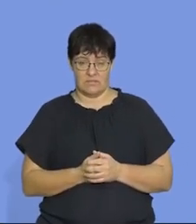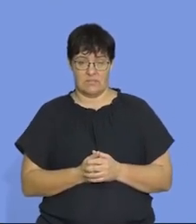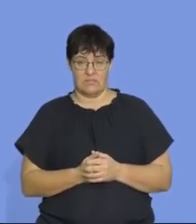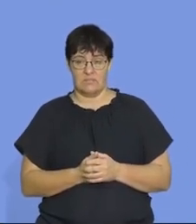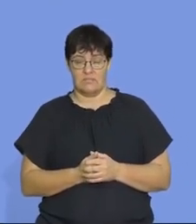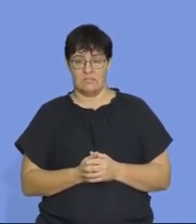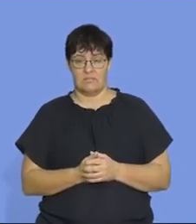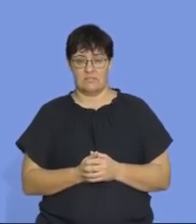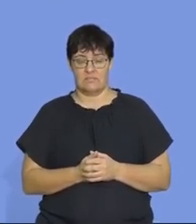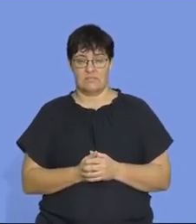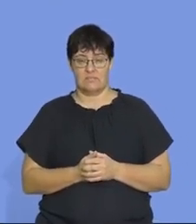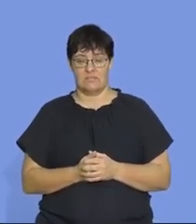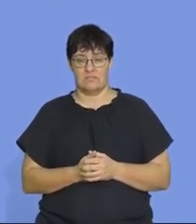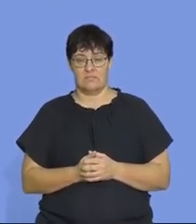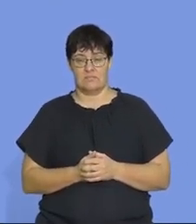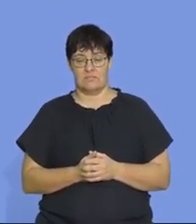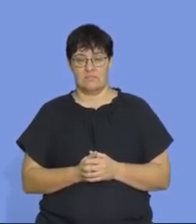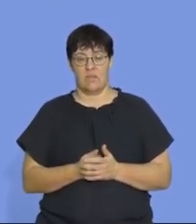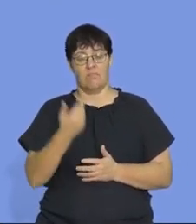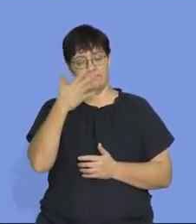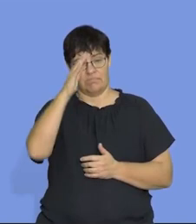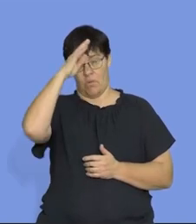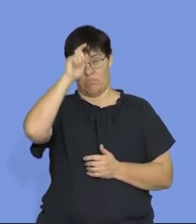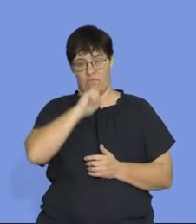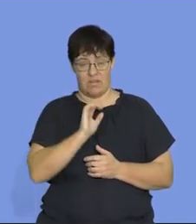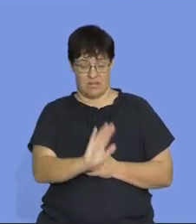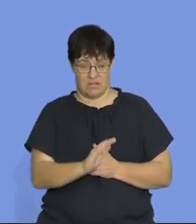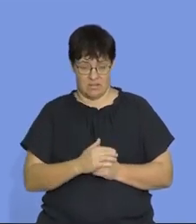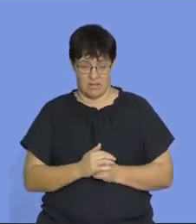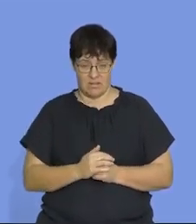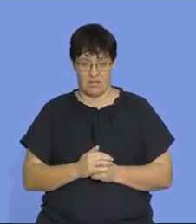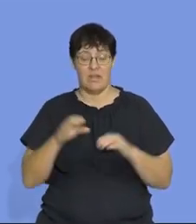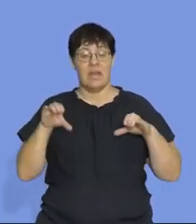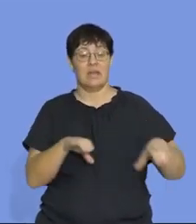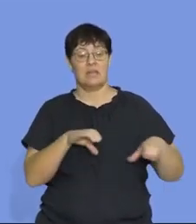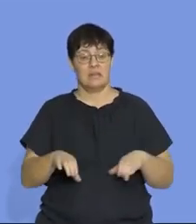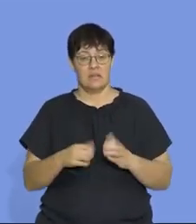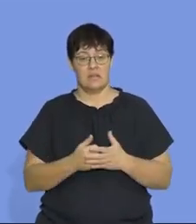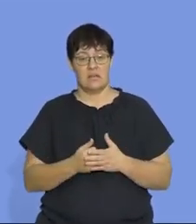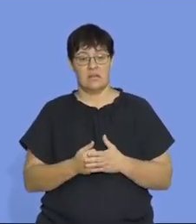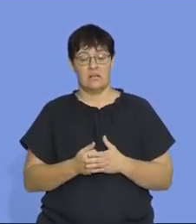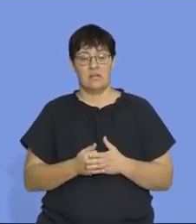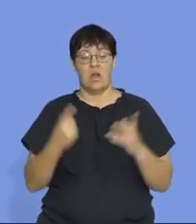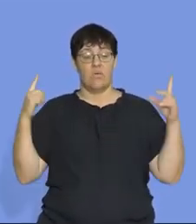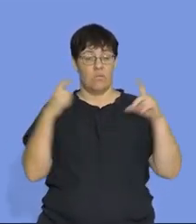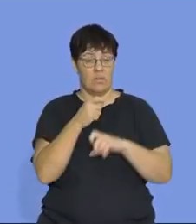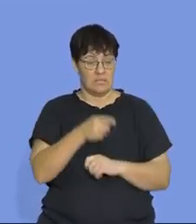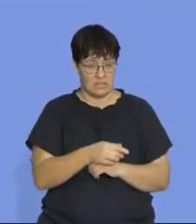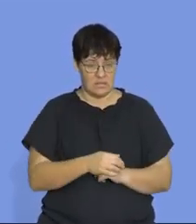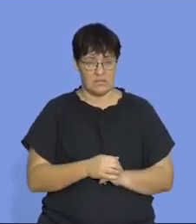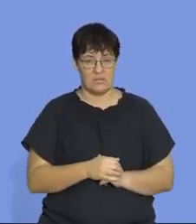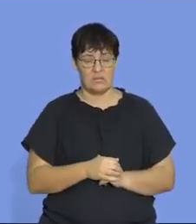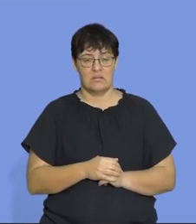that's the, the profile. And then when it comes to the activated complex, we are talking about